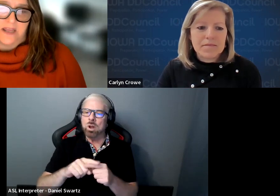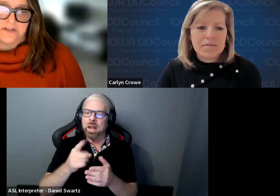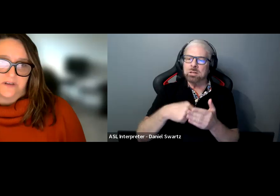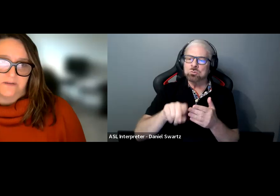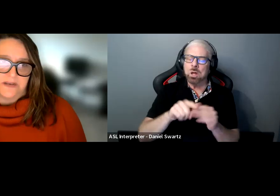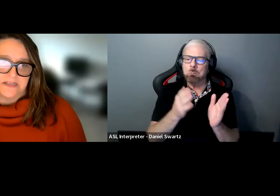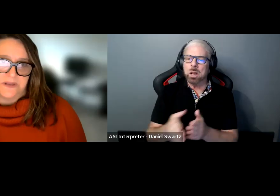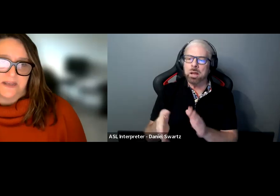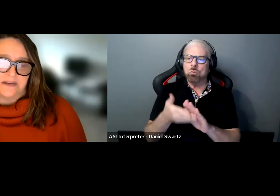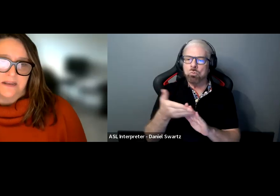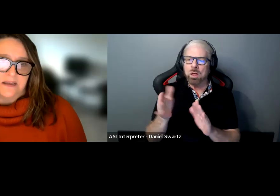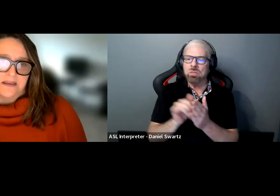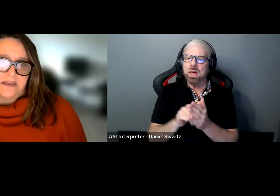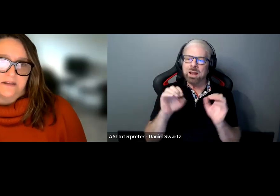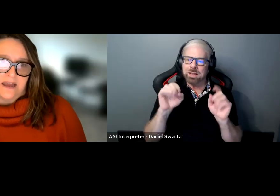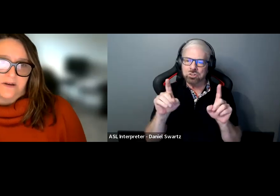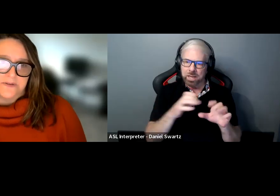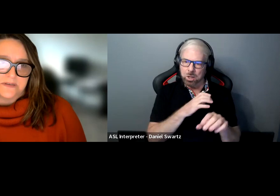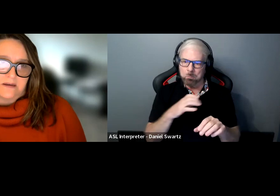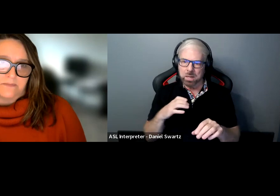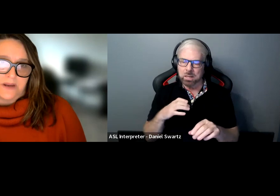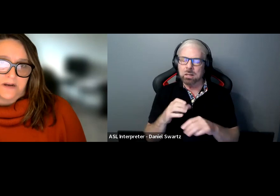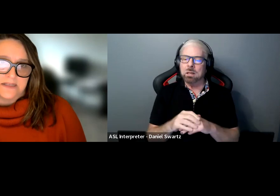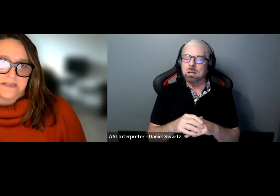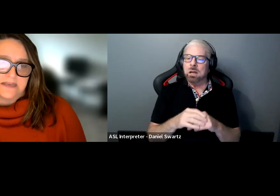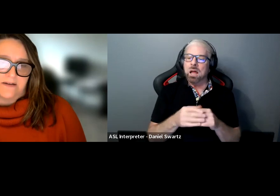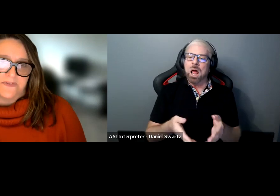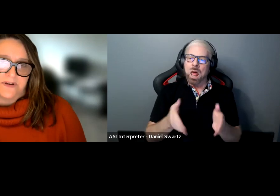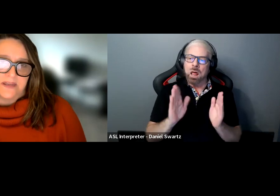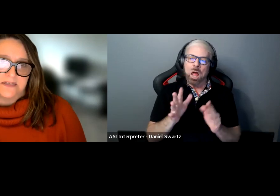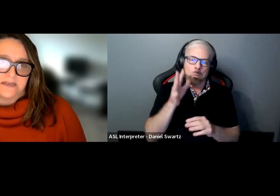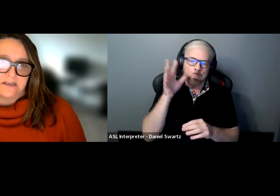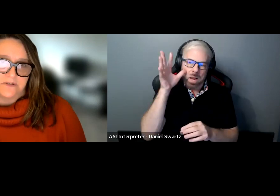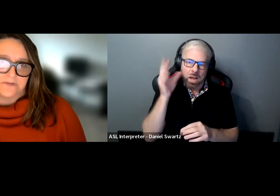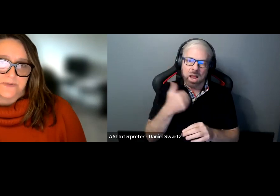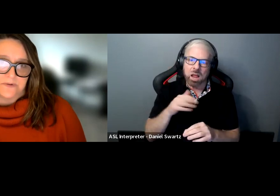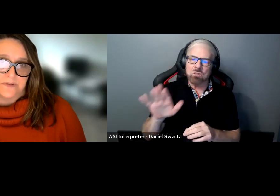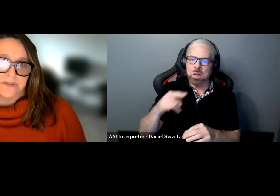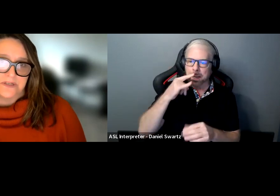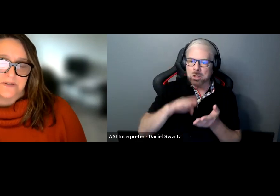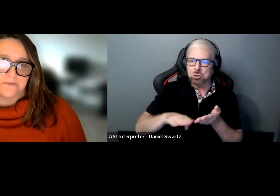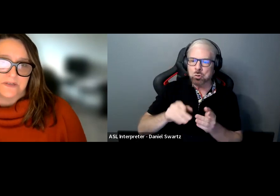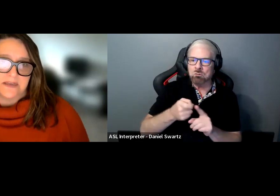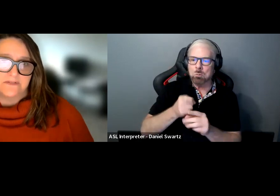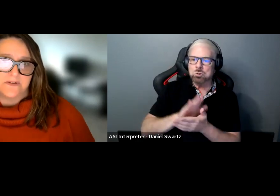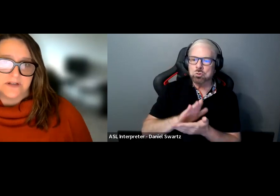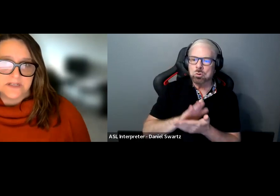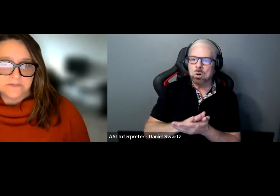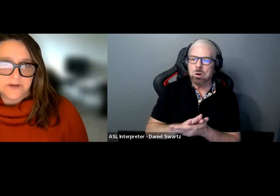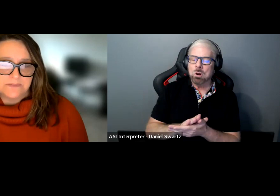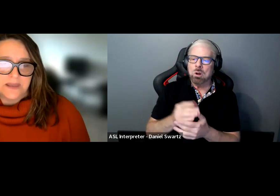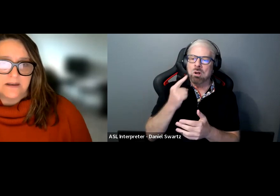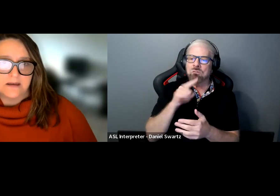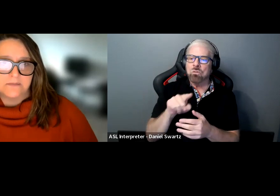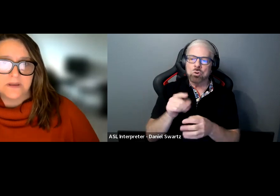the education committees, but it allows parents to have their kids excused from school to receive